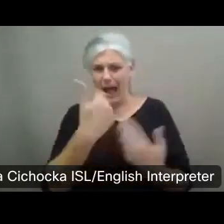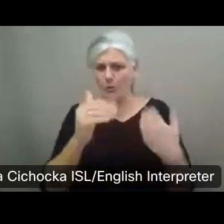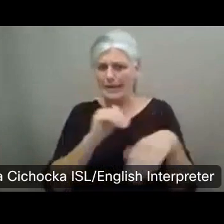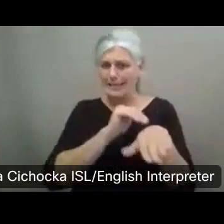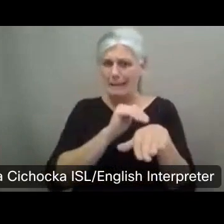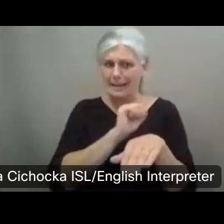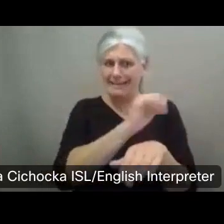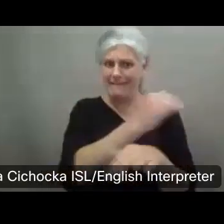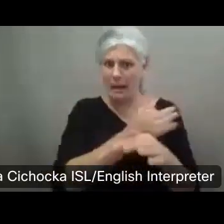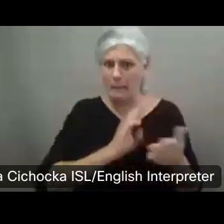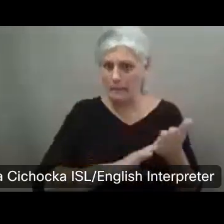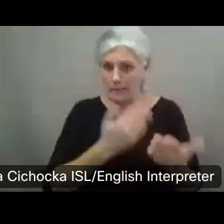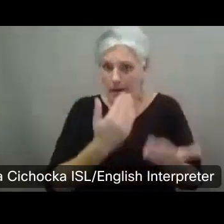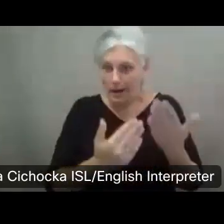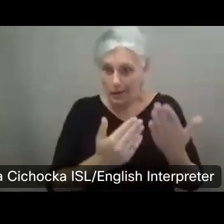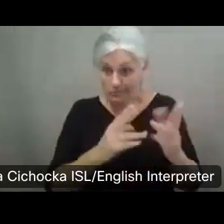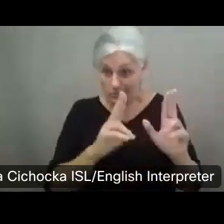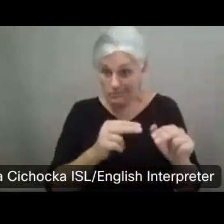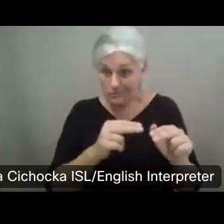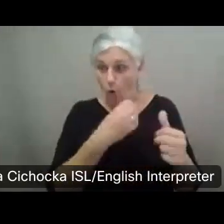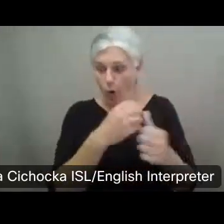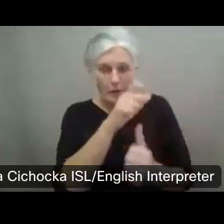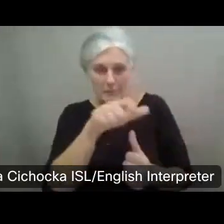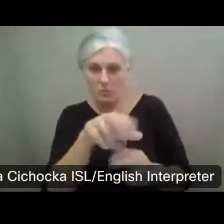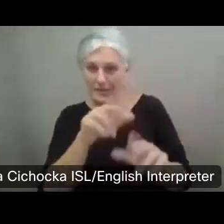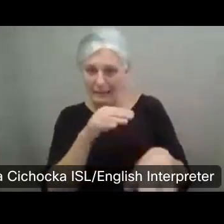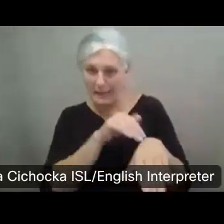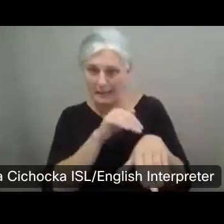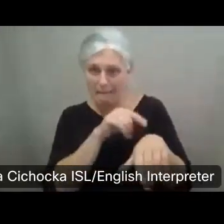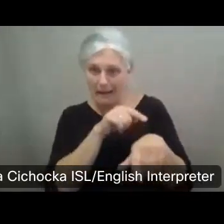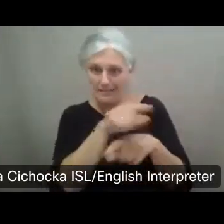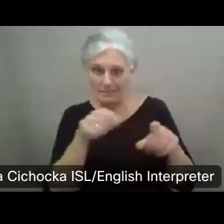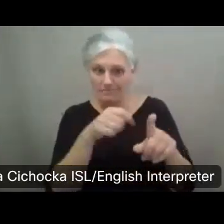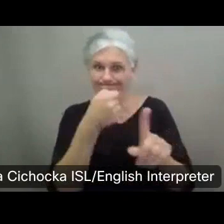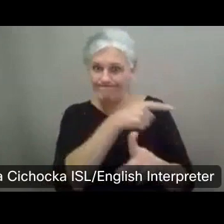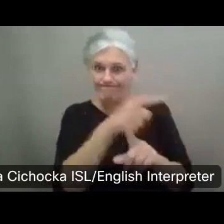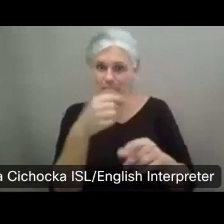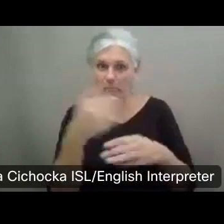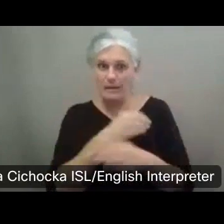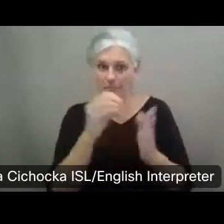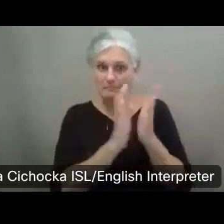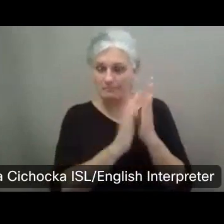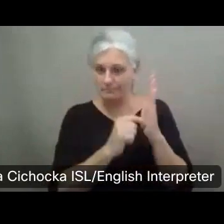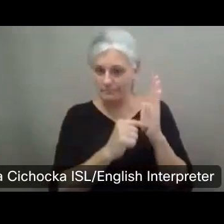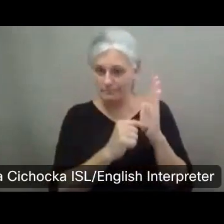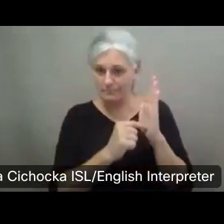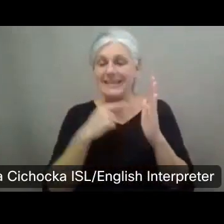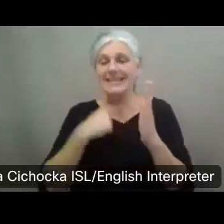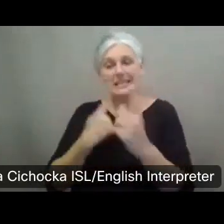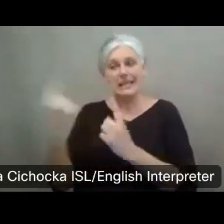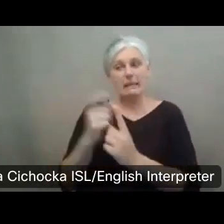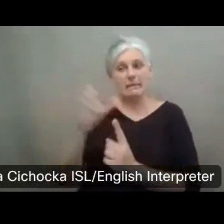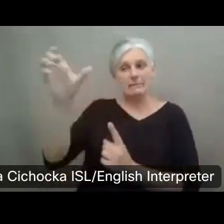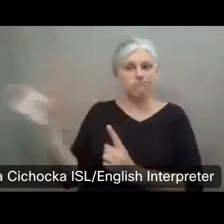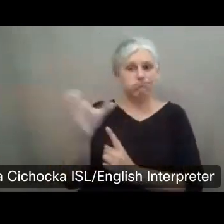and, you know, the relevant people or the people impacted. So that's where that independent advocacy can really